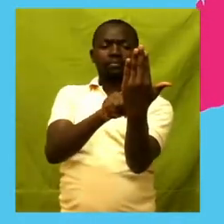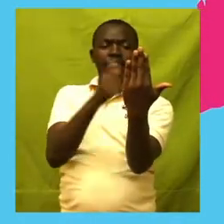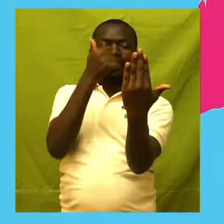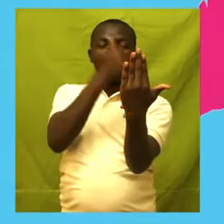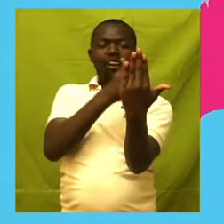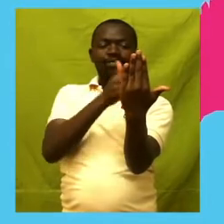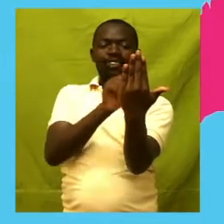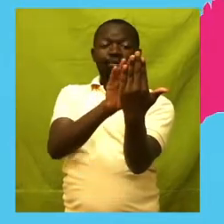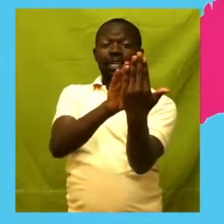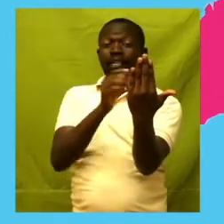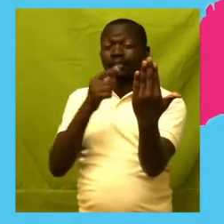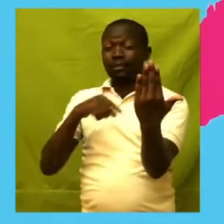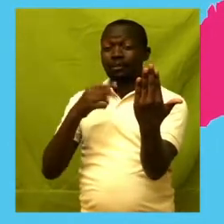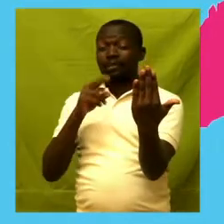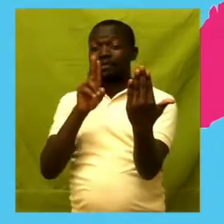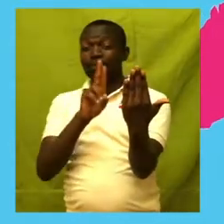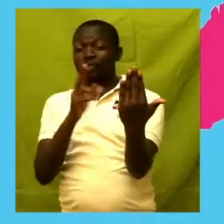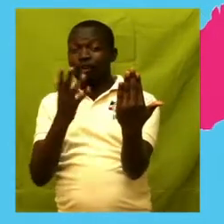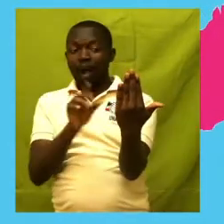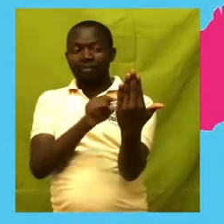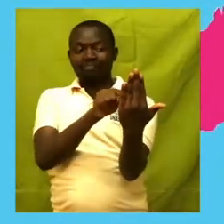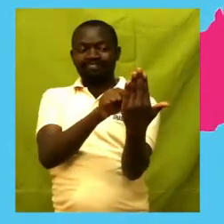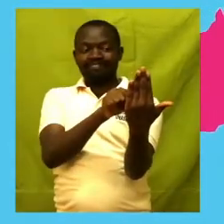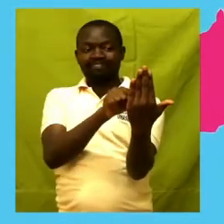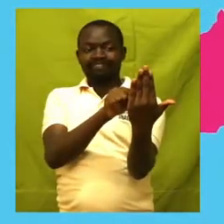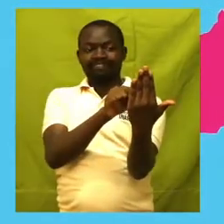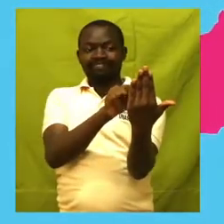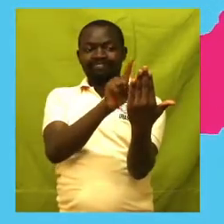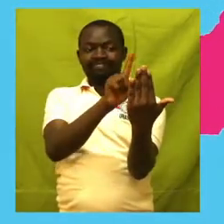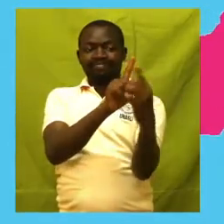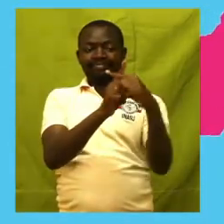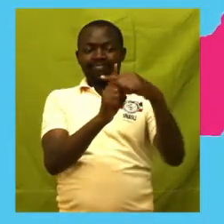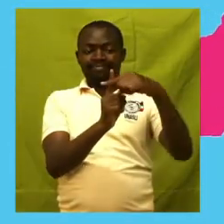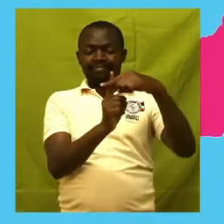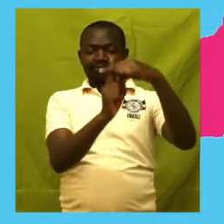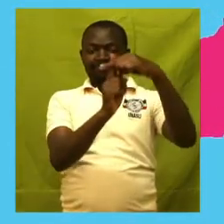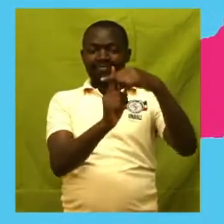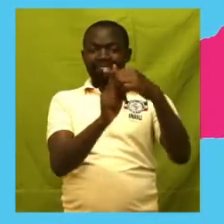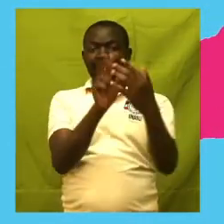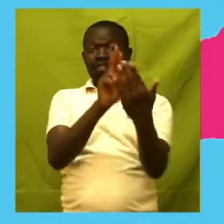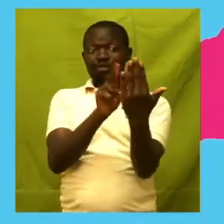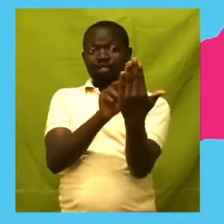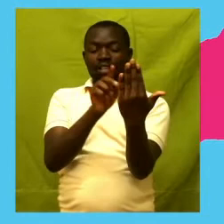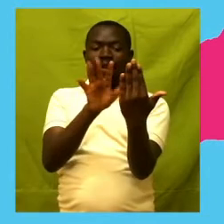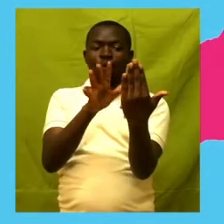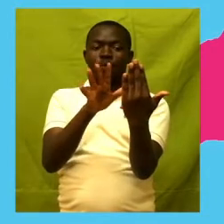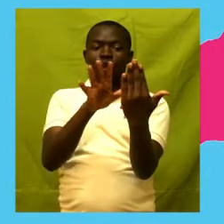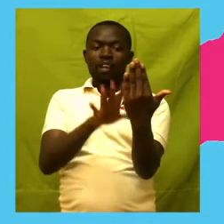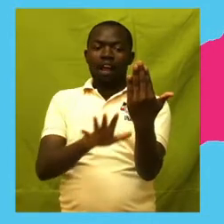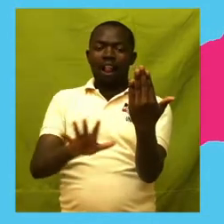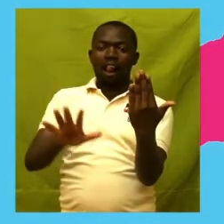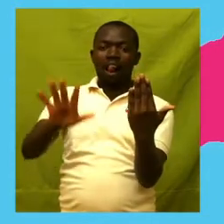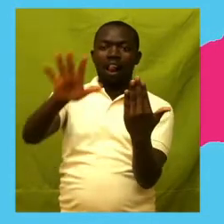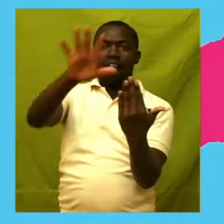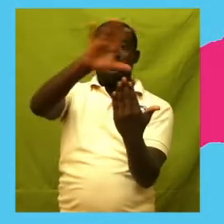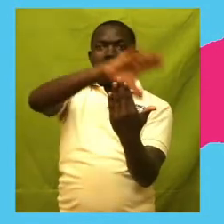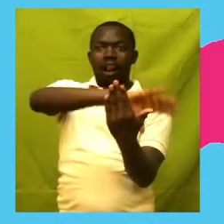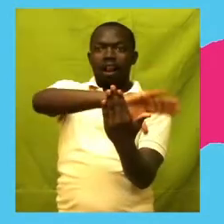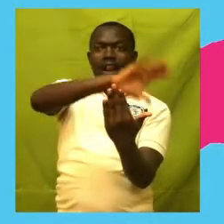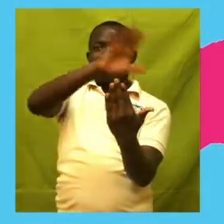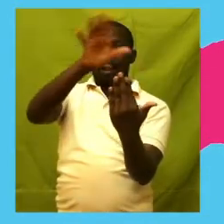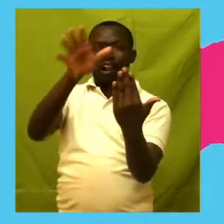We are going to use that compass card to look at the water bodies